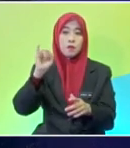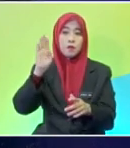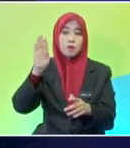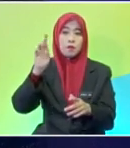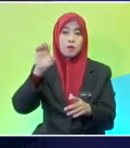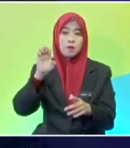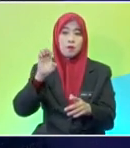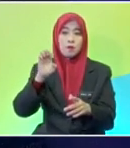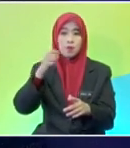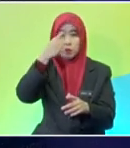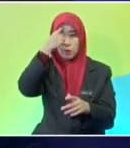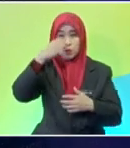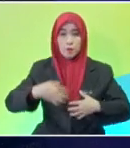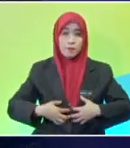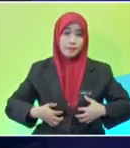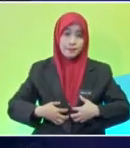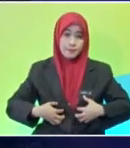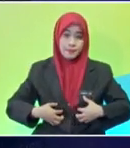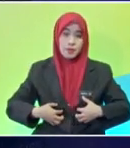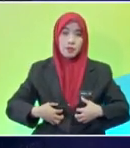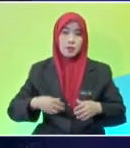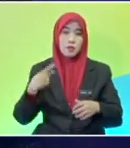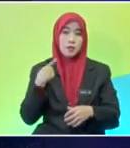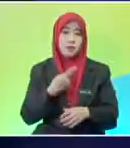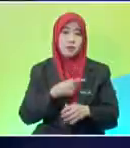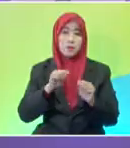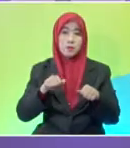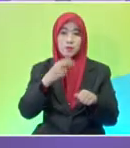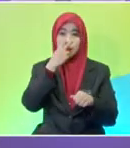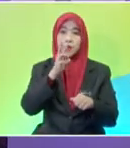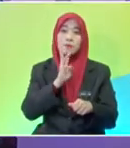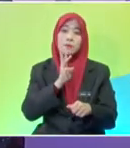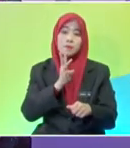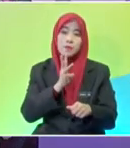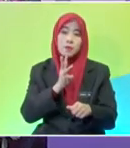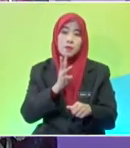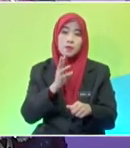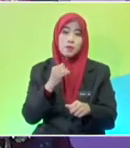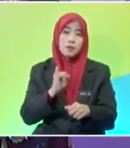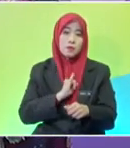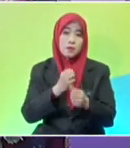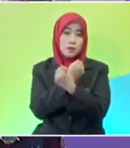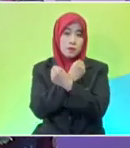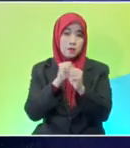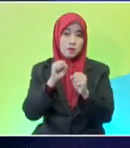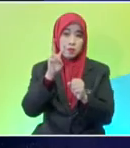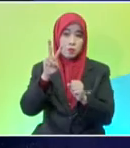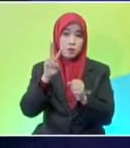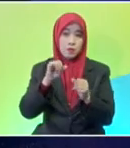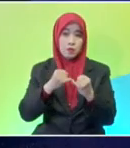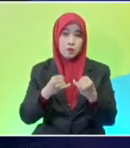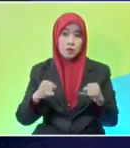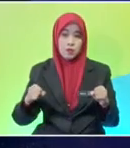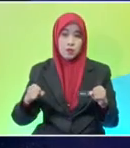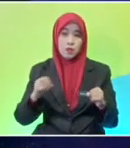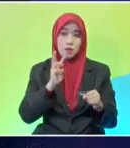for our digestion. Okay, next we can see water. Okay, I have prepared 2 types of water there. Okay,